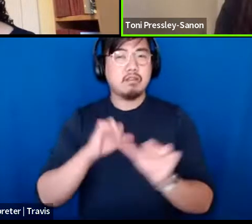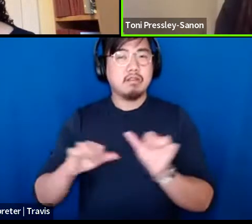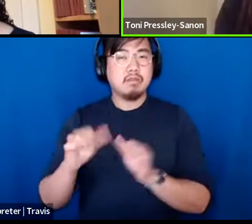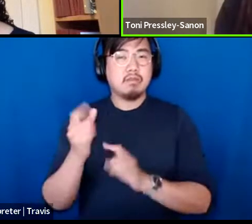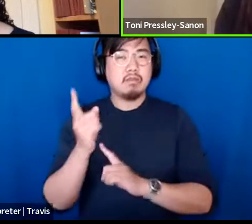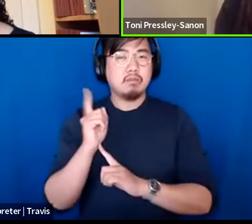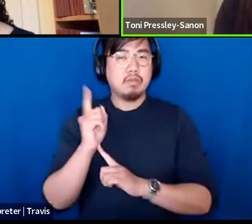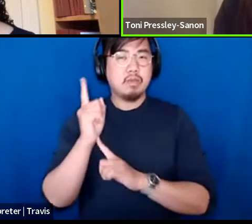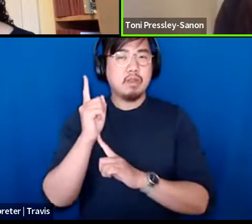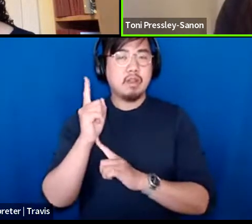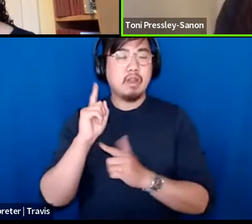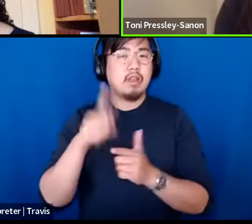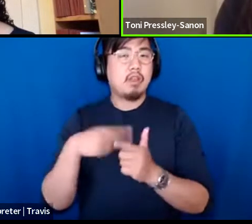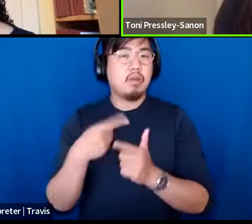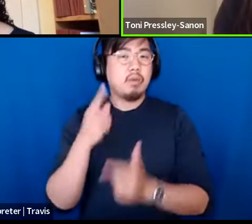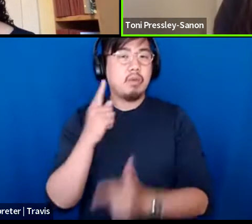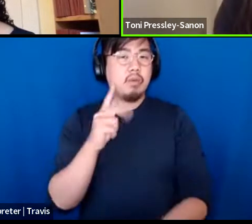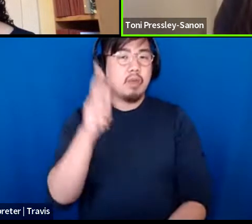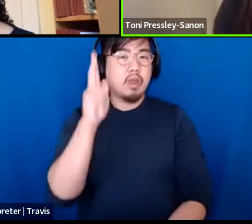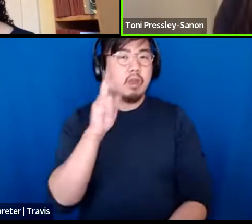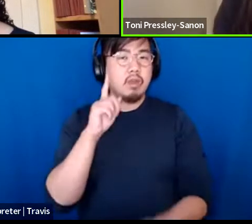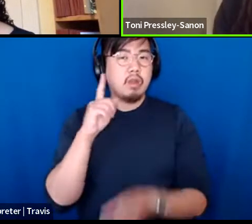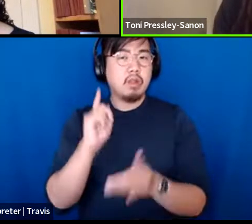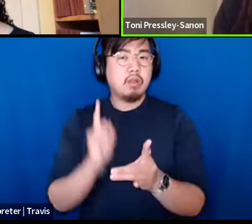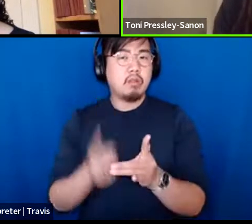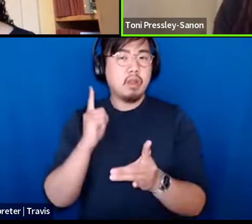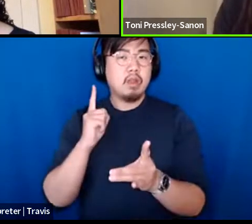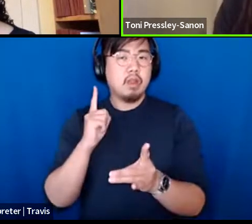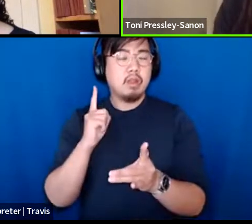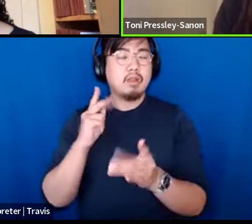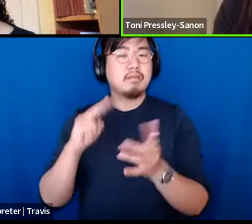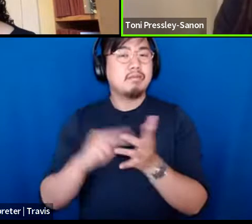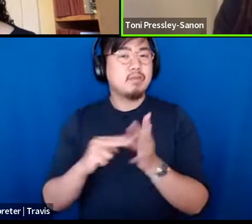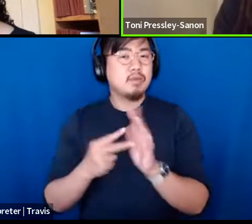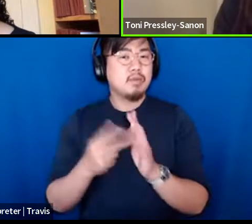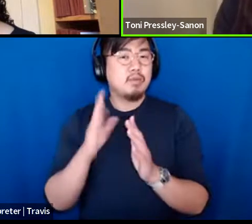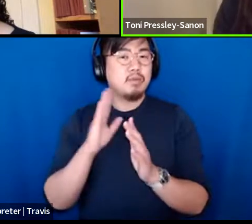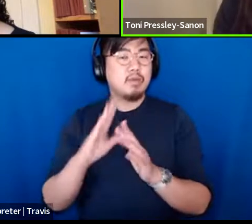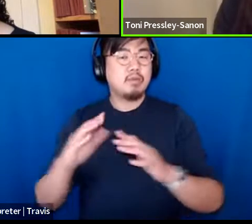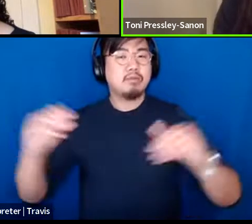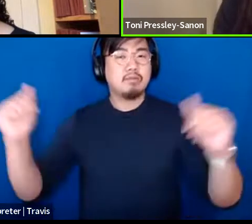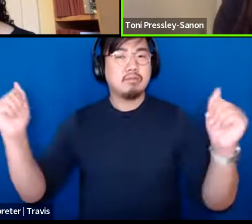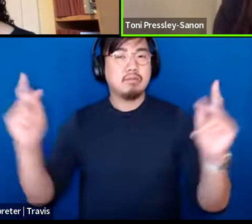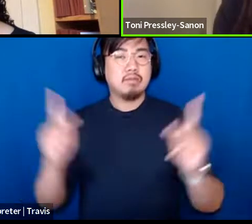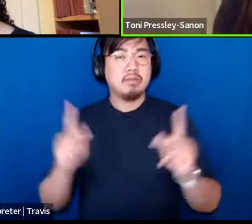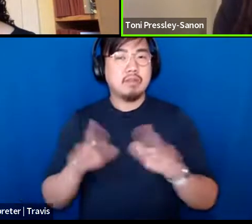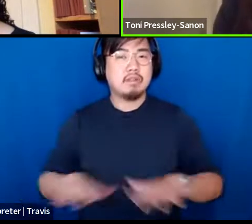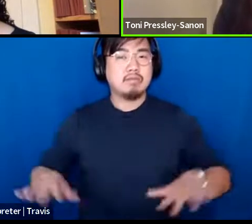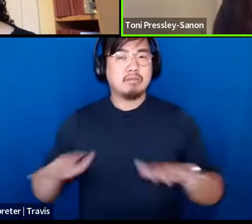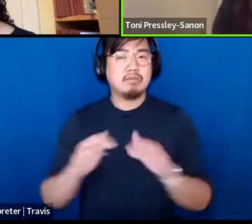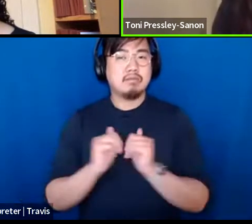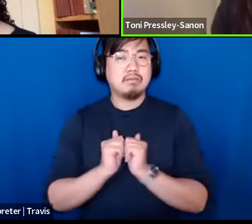hear another bell, which will signal for us to come back into the space together.